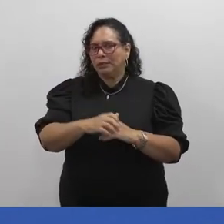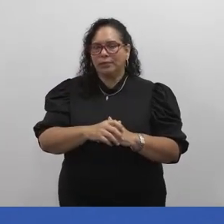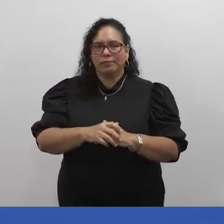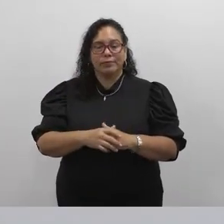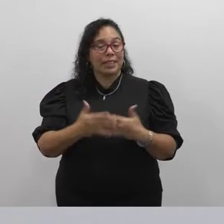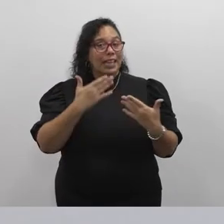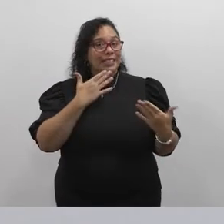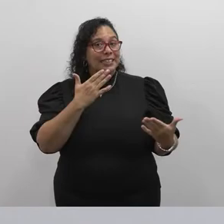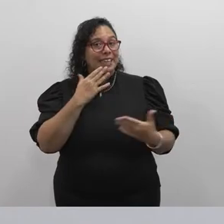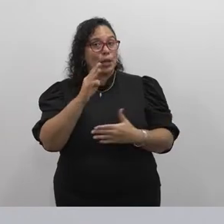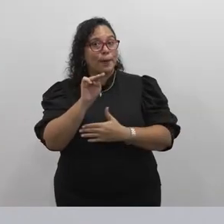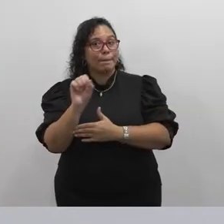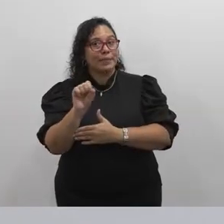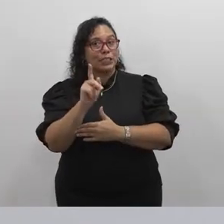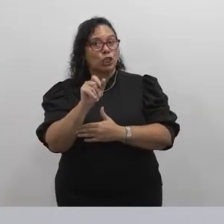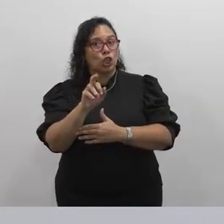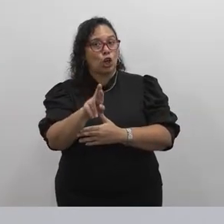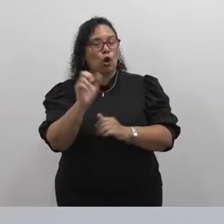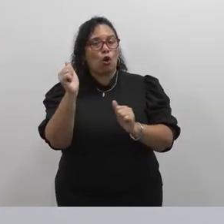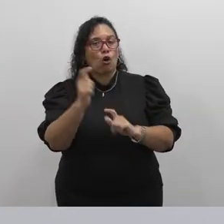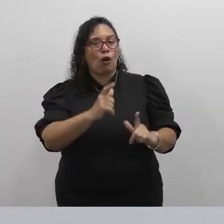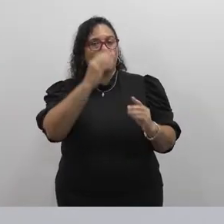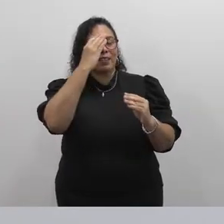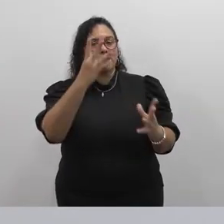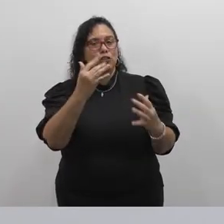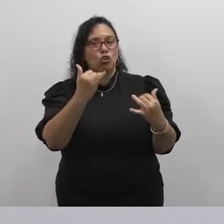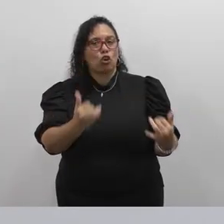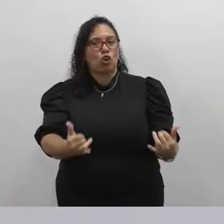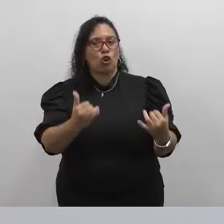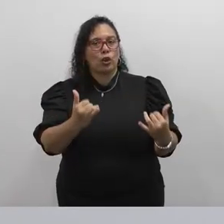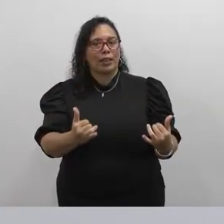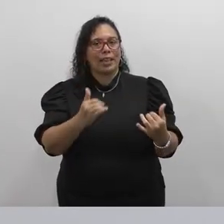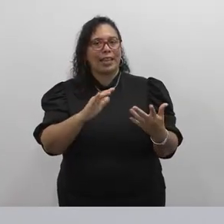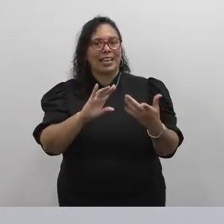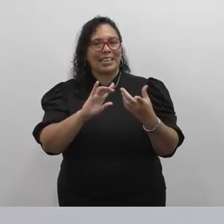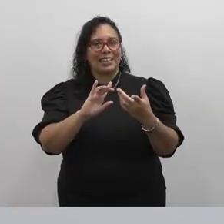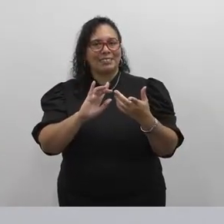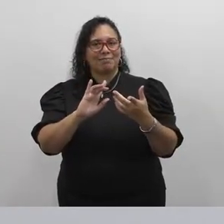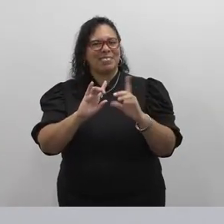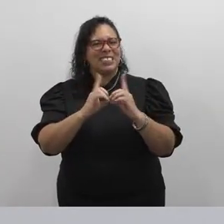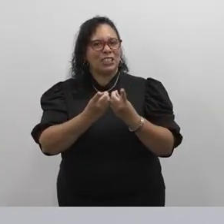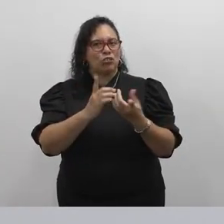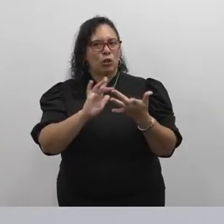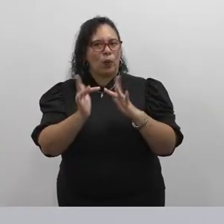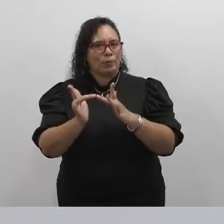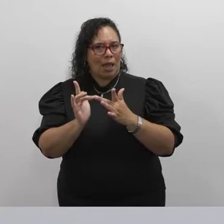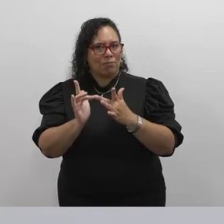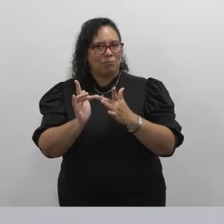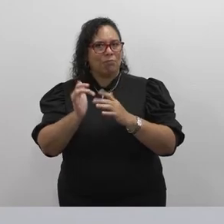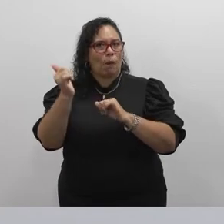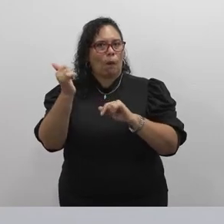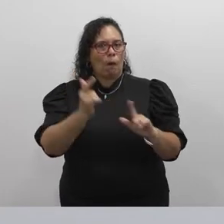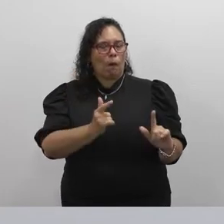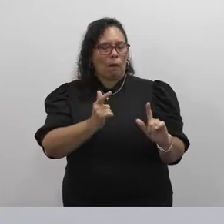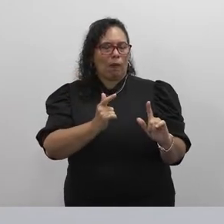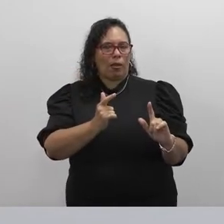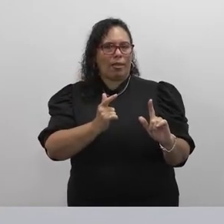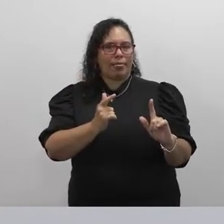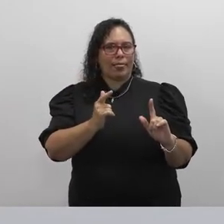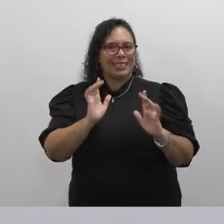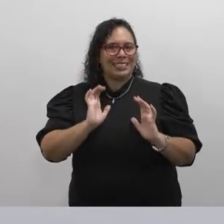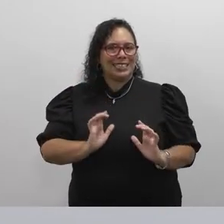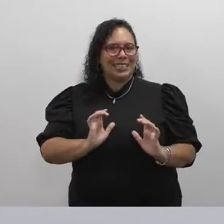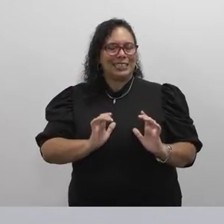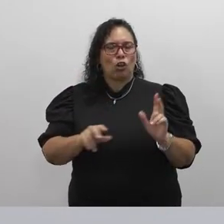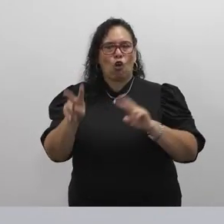Thank you, Ms. Kura, for that. All of that information is currently housed on our district website. All of the Citizens